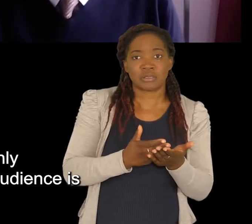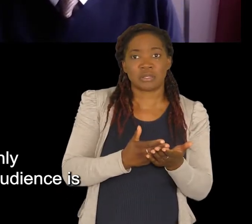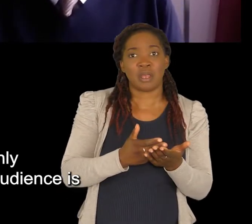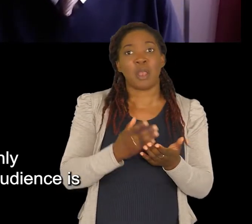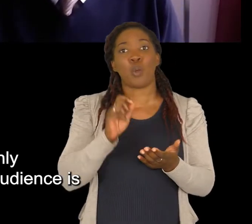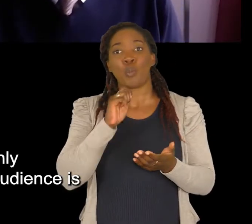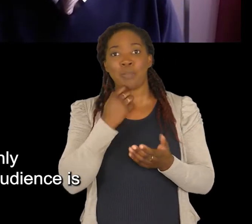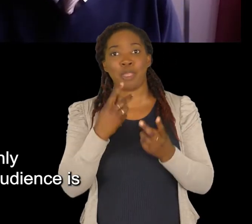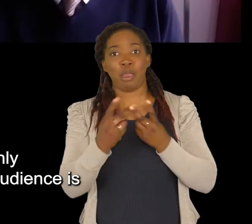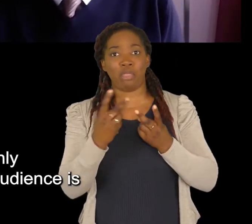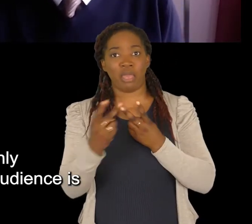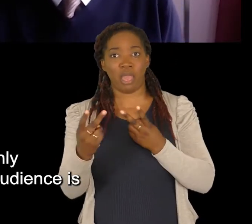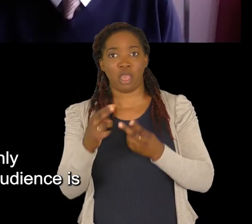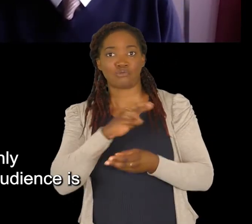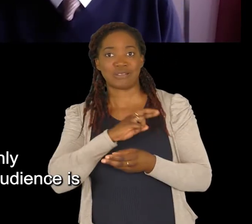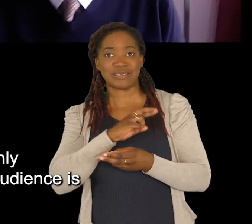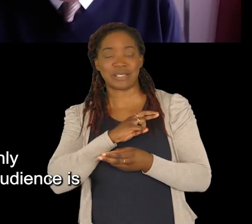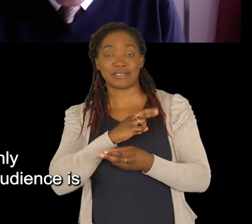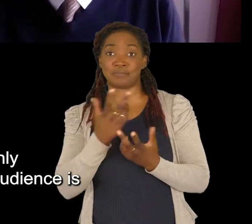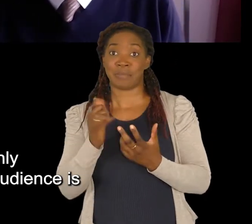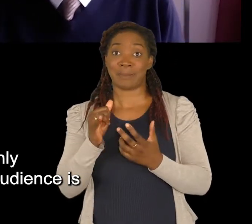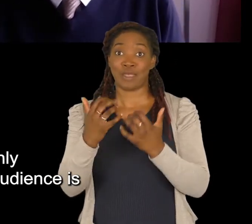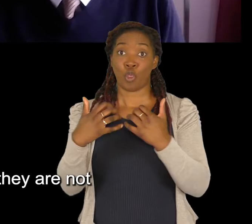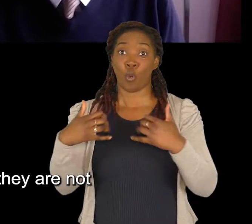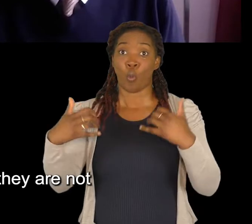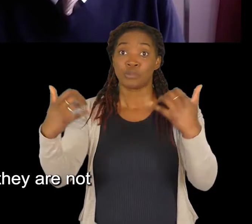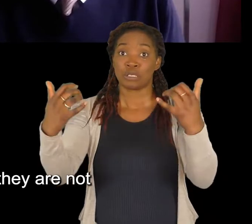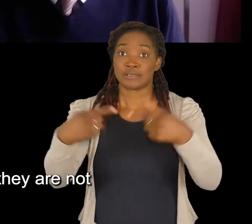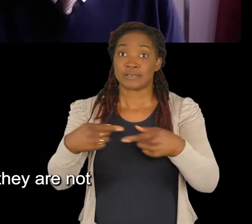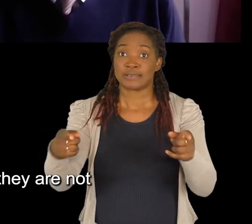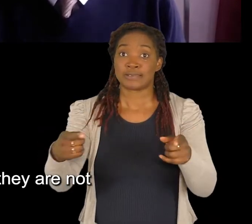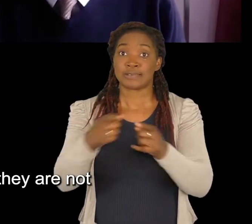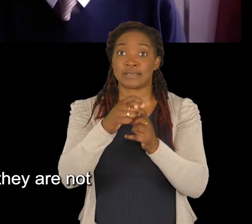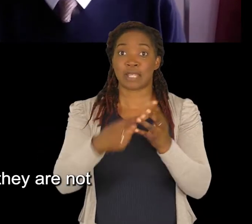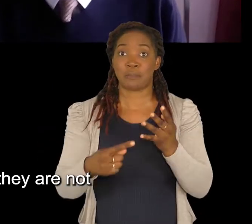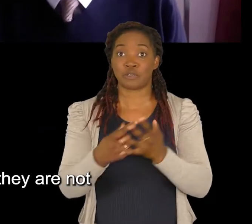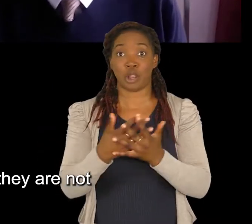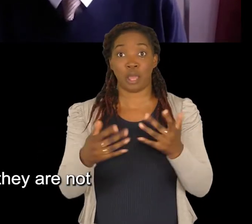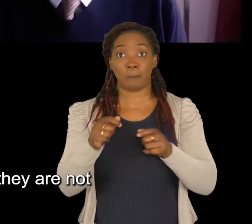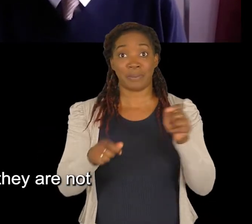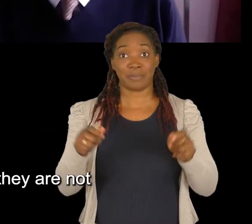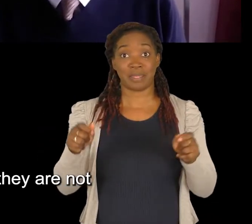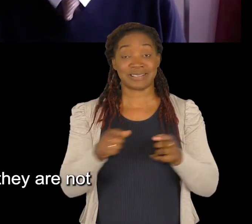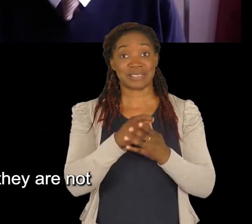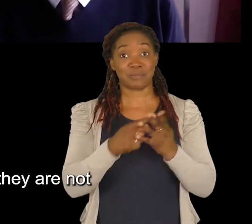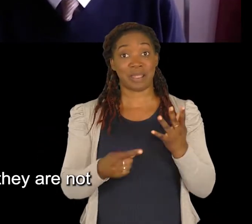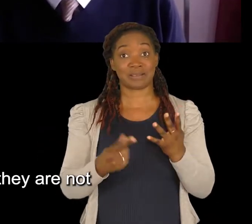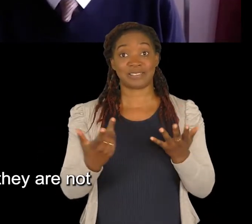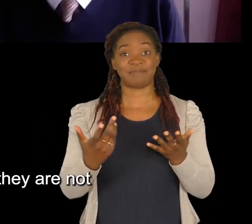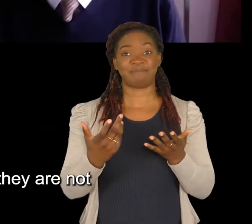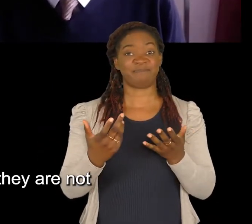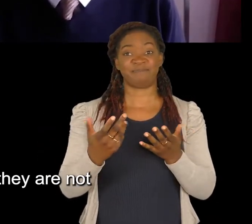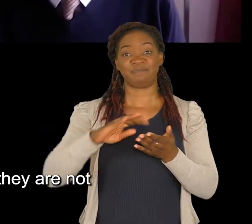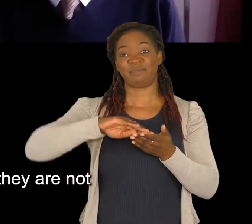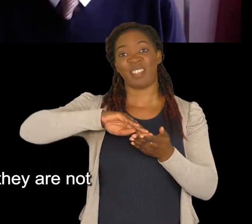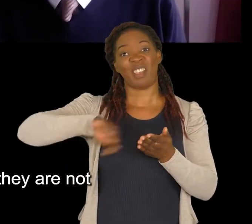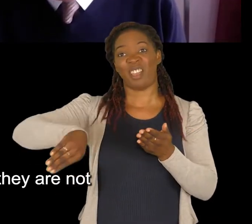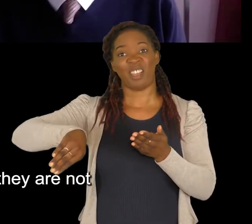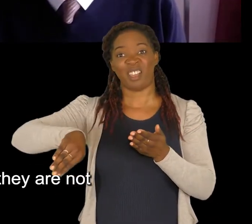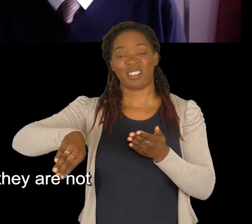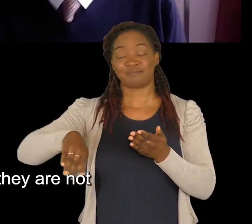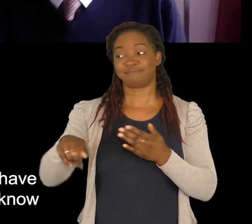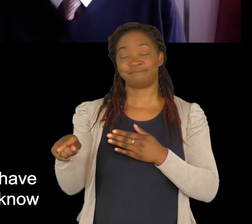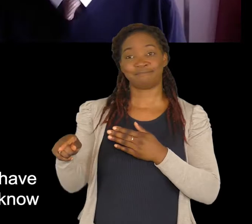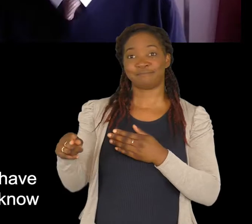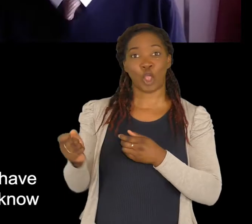will be reasons like, especially if the audience is disabled, right, is that a lot of people with disabilities are often written off. Okay, they're